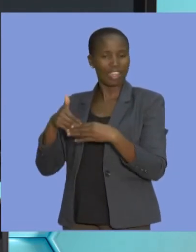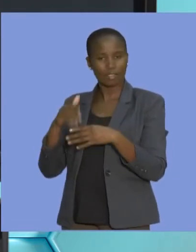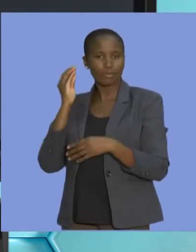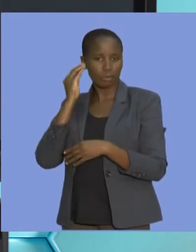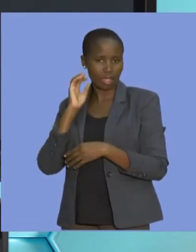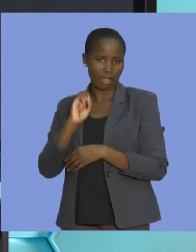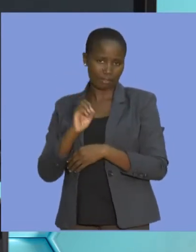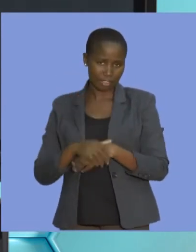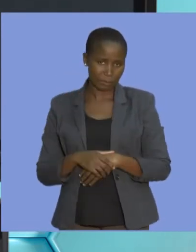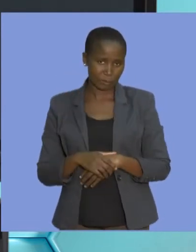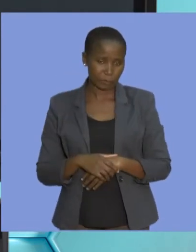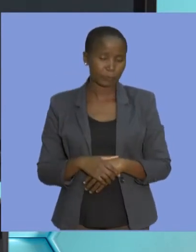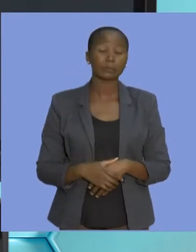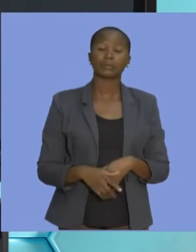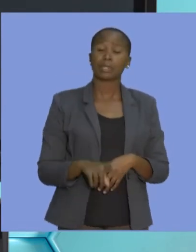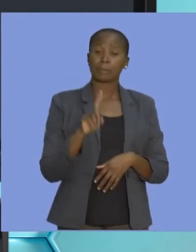But,